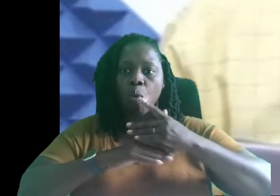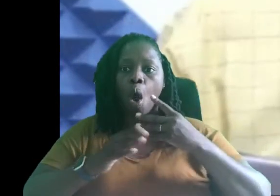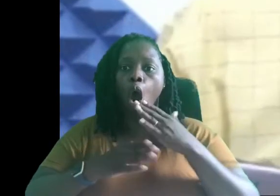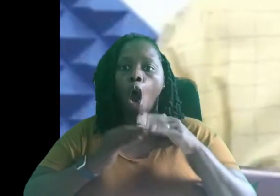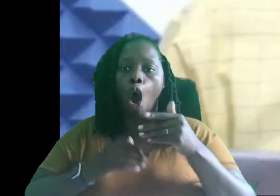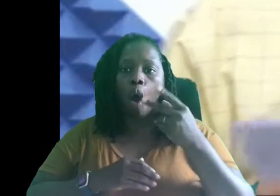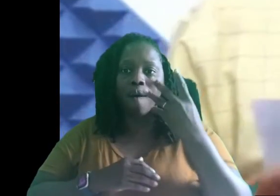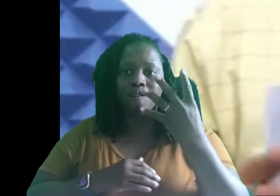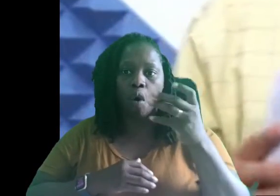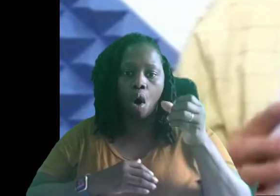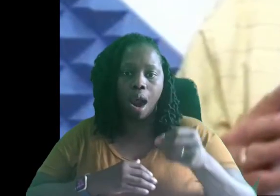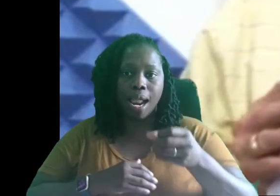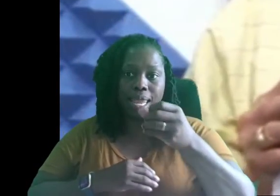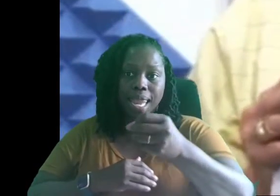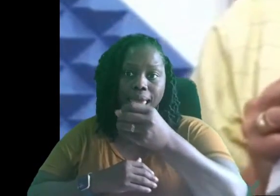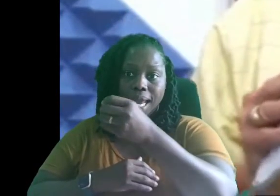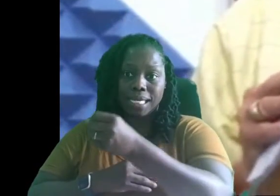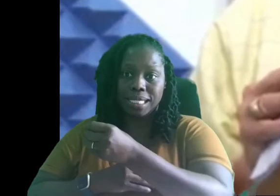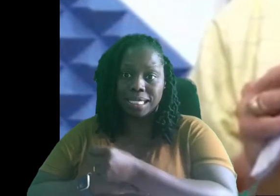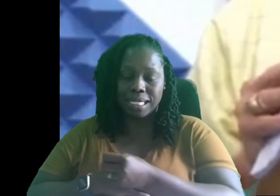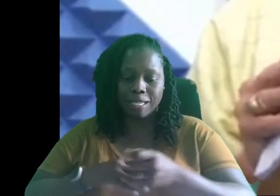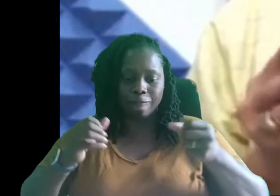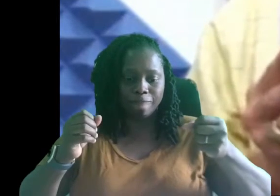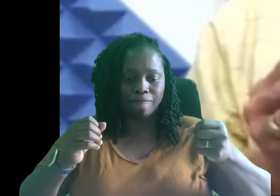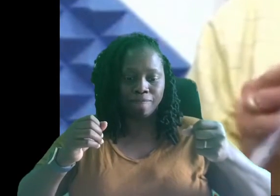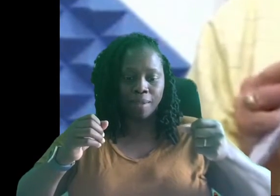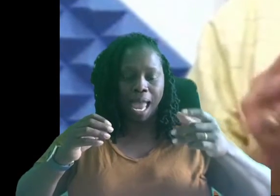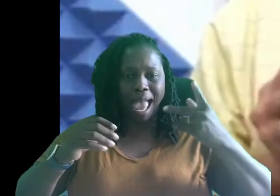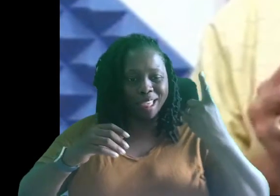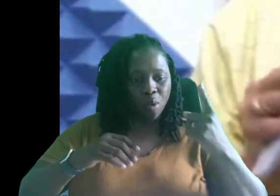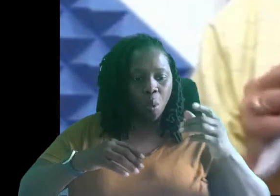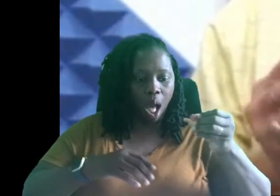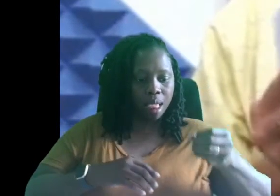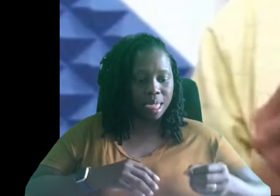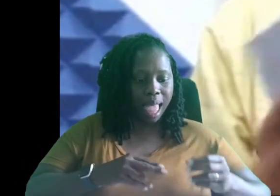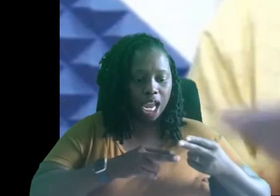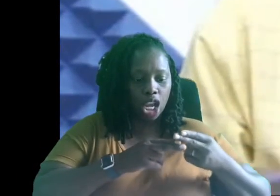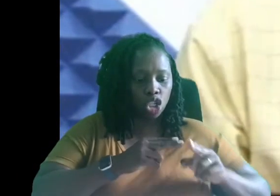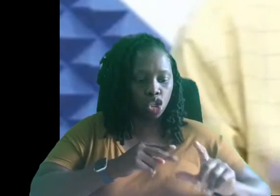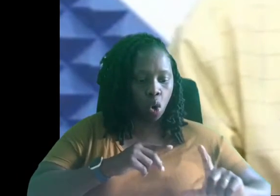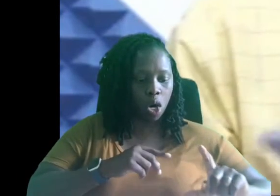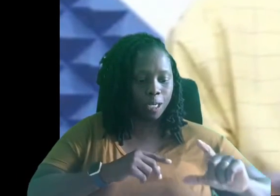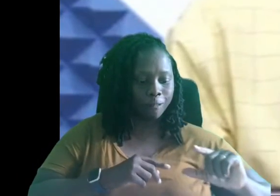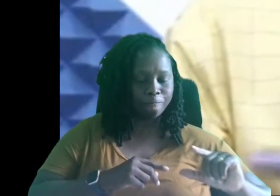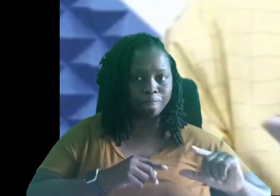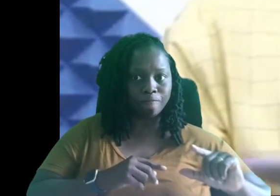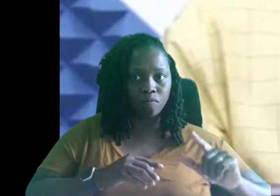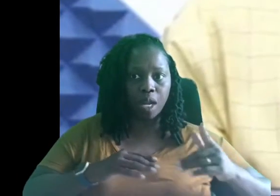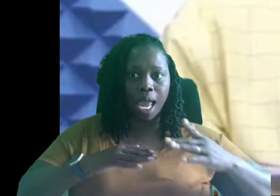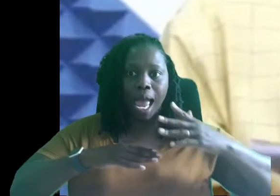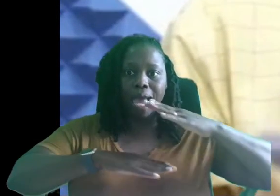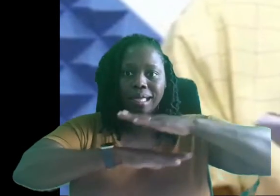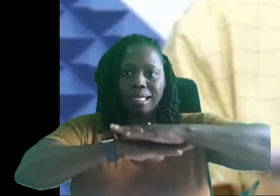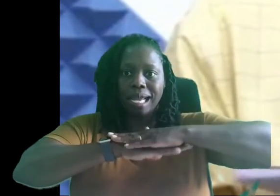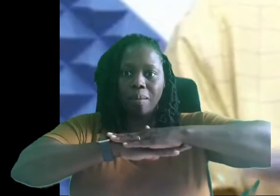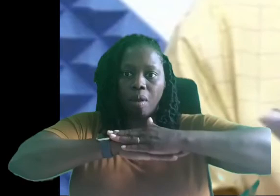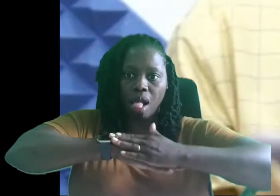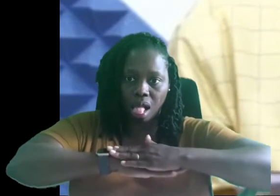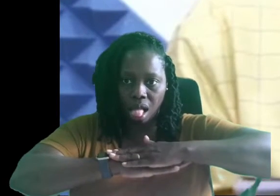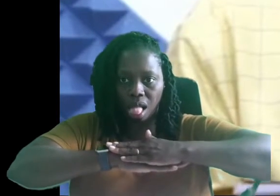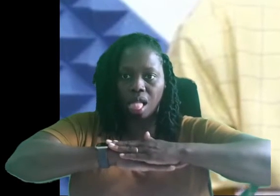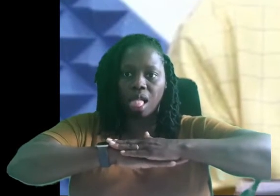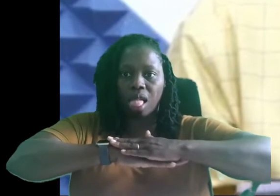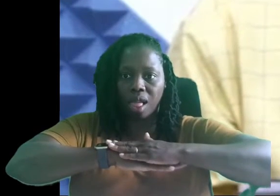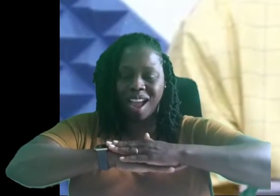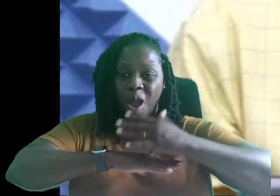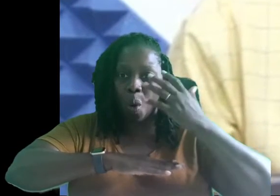table where one leg is a little bit shorter than the other, and that table rocks. That's because you've got